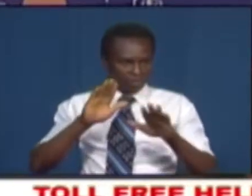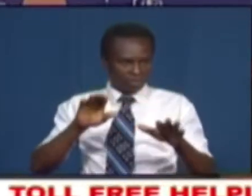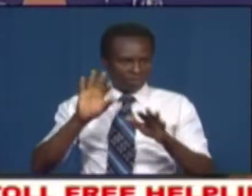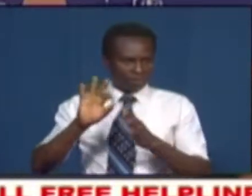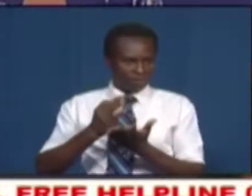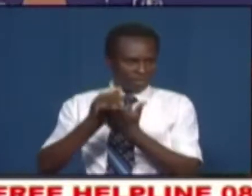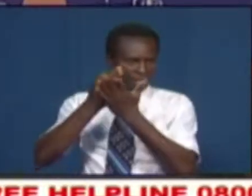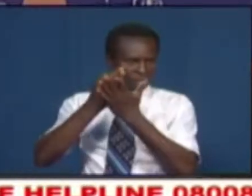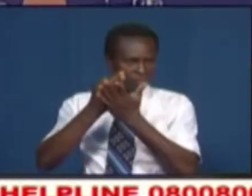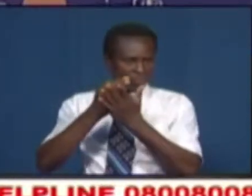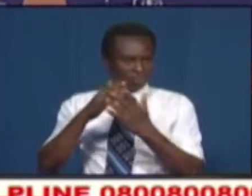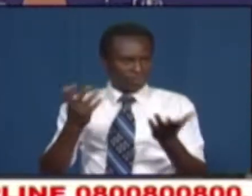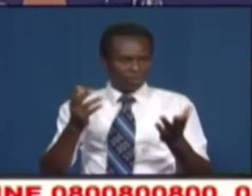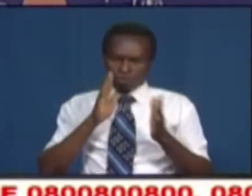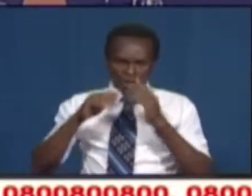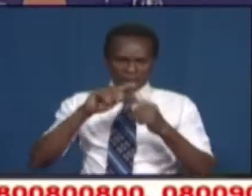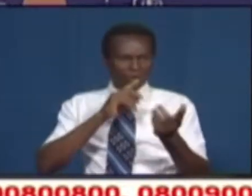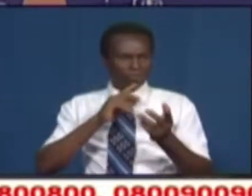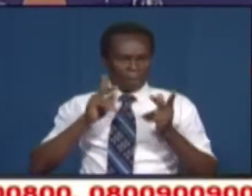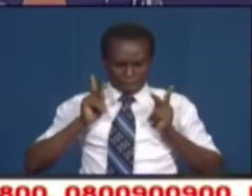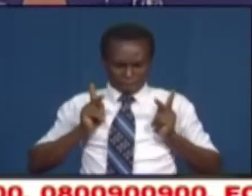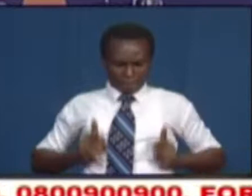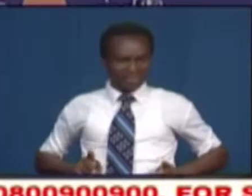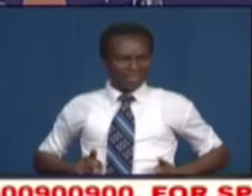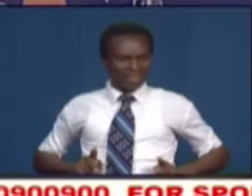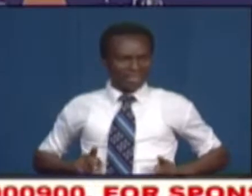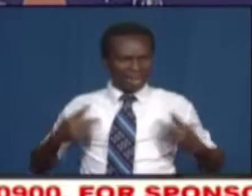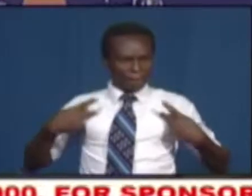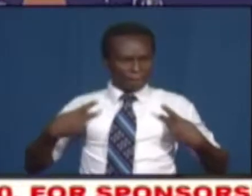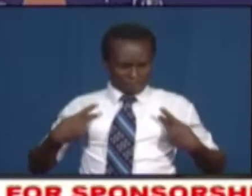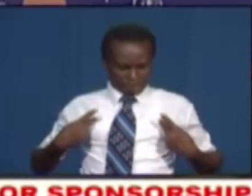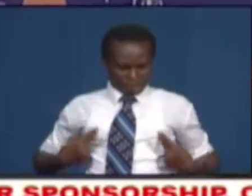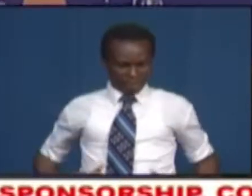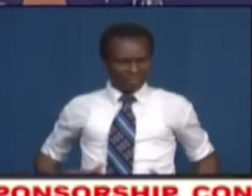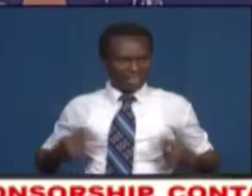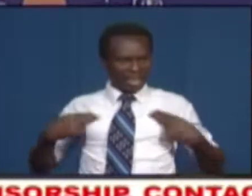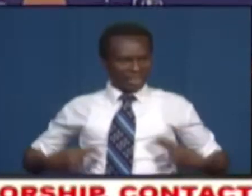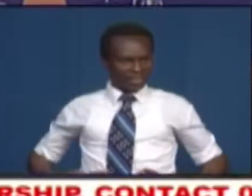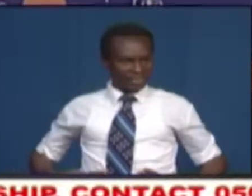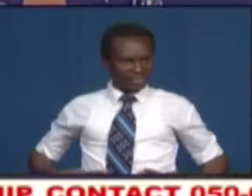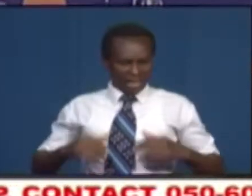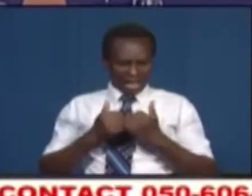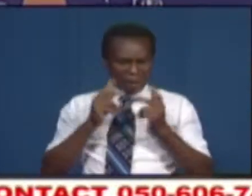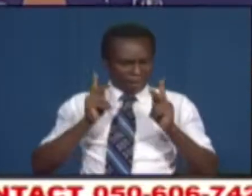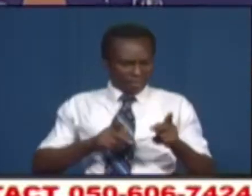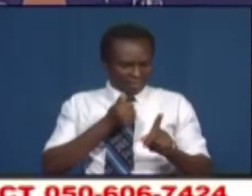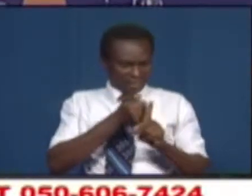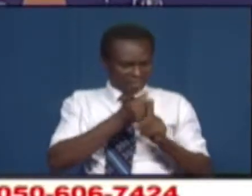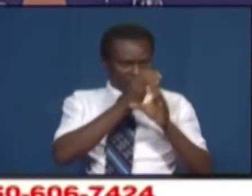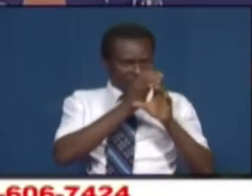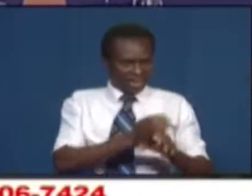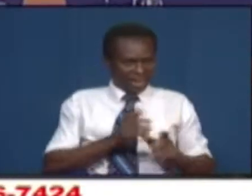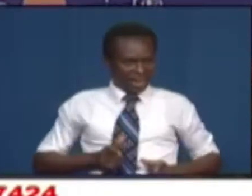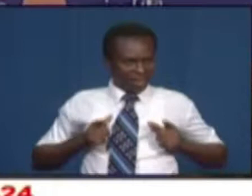hygiene management, personal hygiene, all of those things that I know you'd love to hear on a Saturday morning. So stay tuned. Remember,